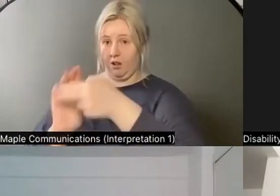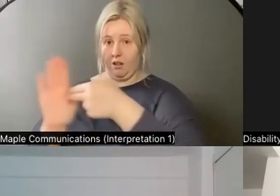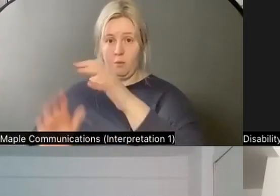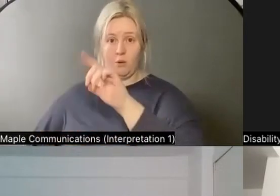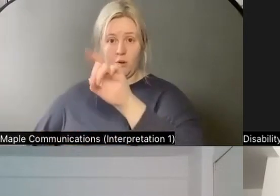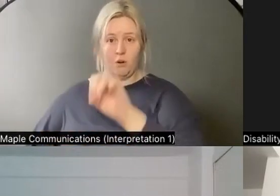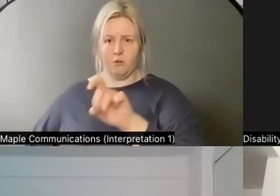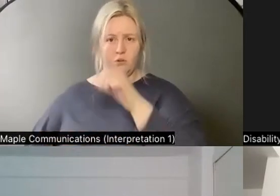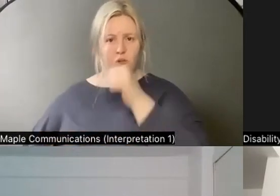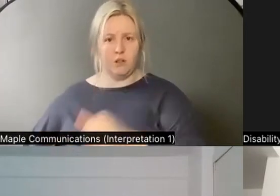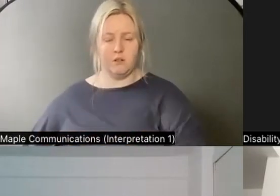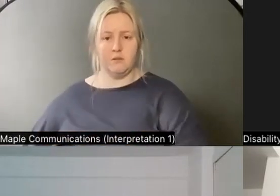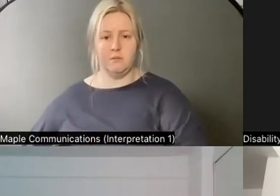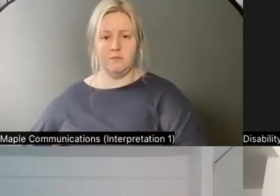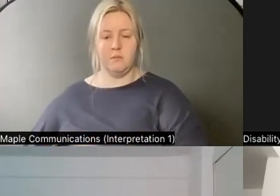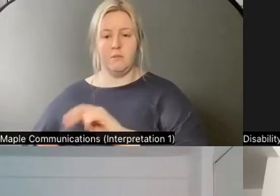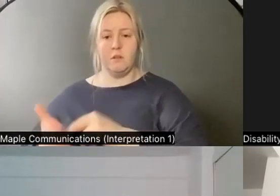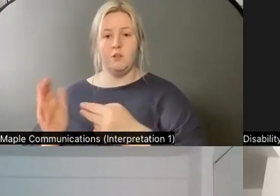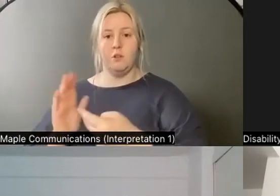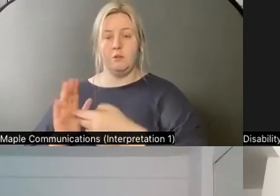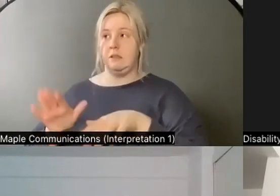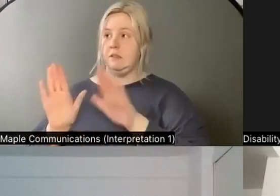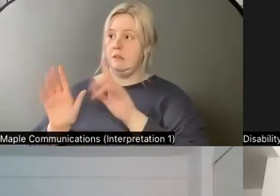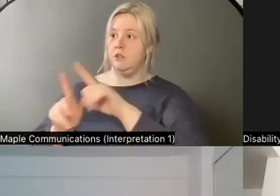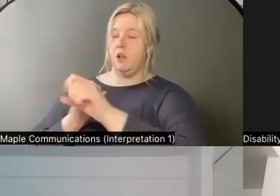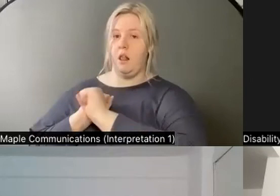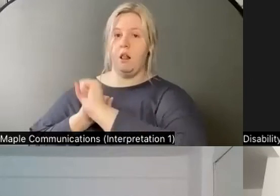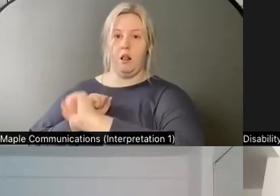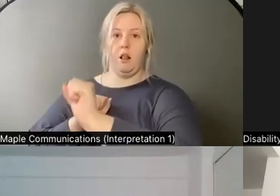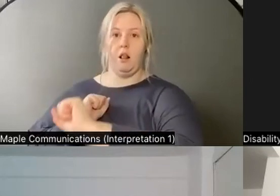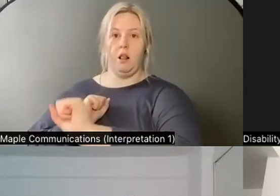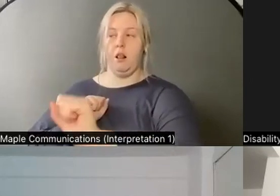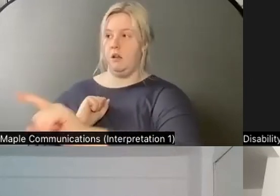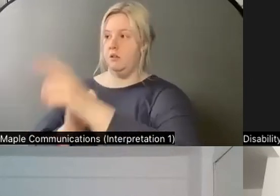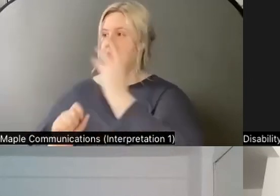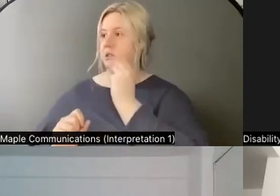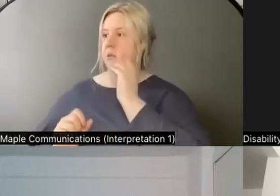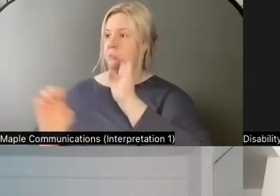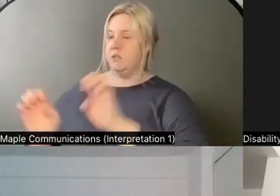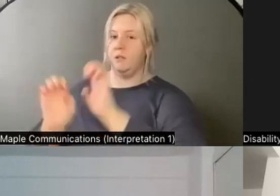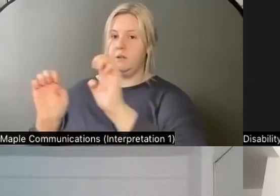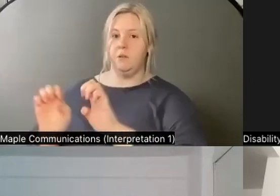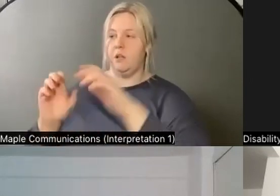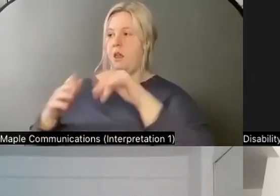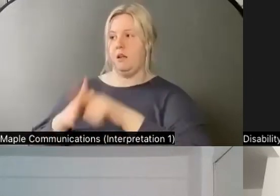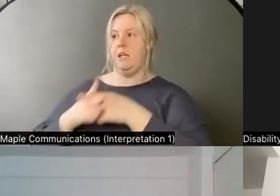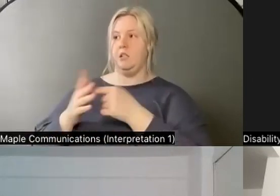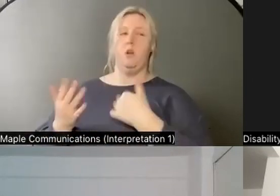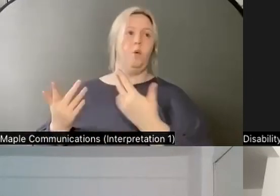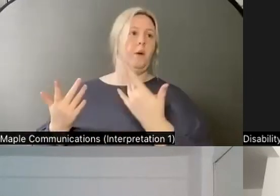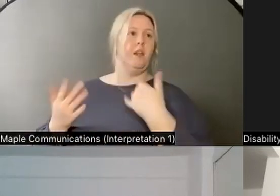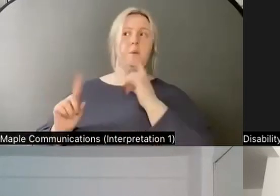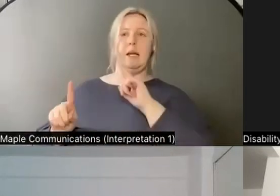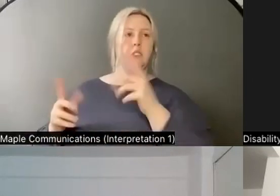And so she prolonged the period that Eleanor was in respiratory arrest by not starting what she should have started as an